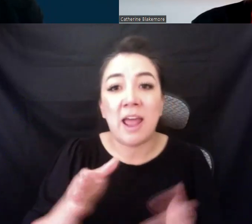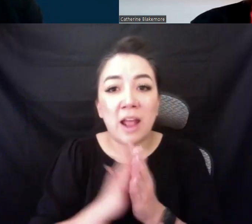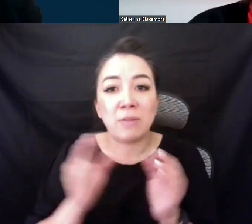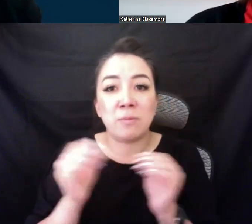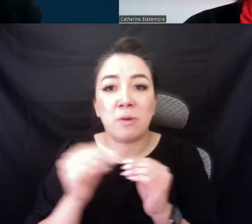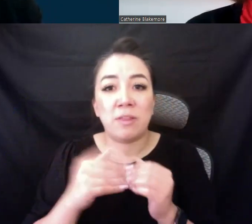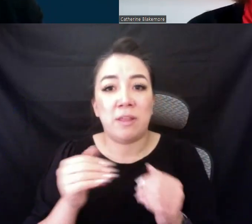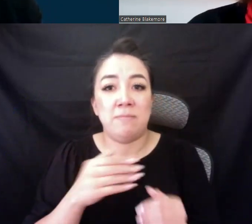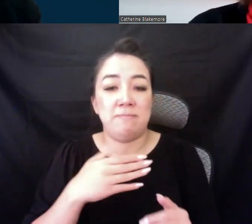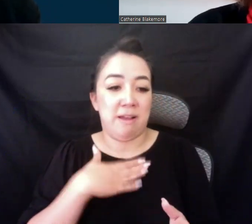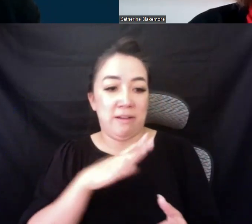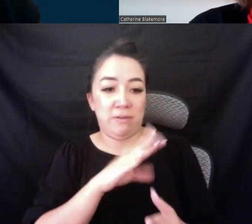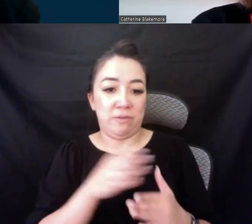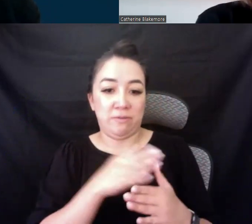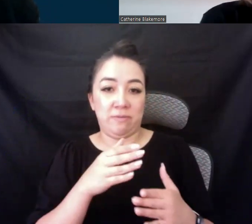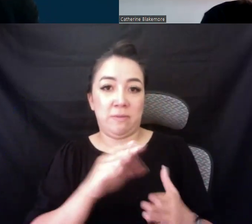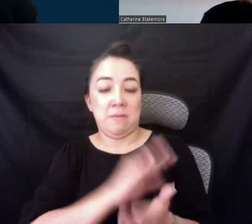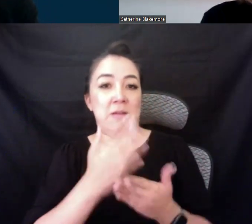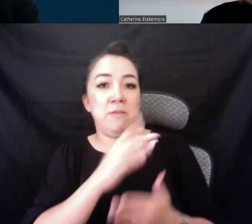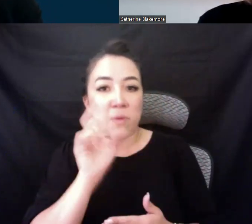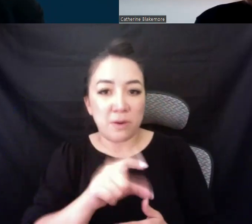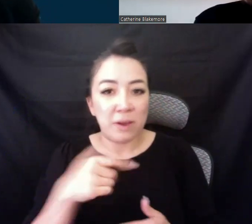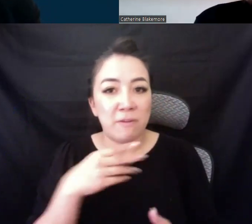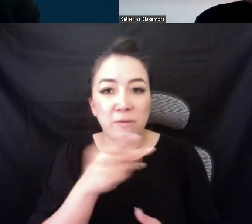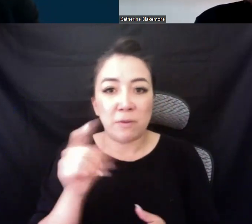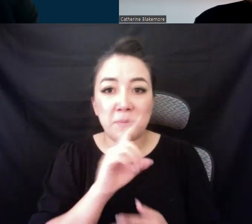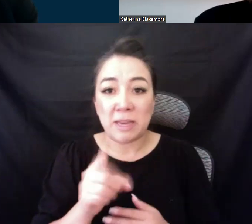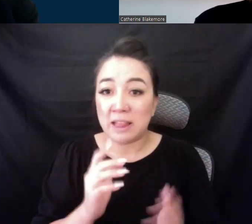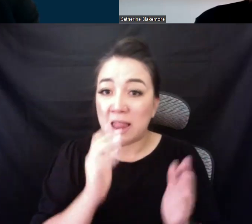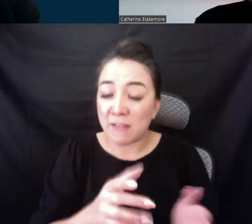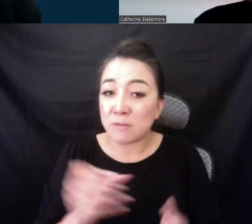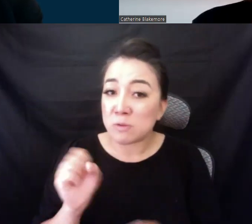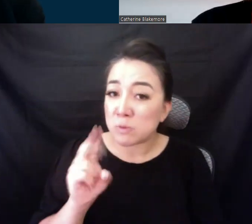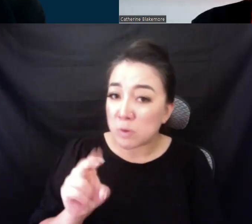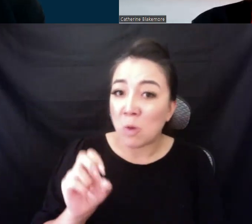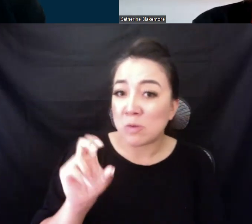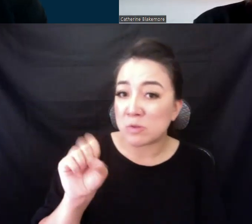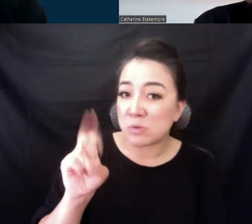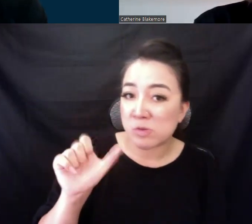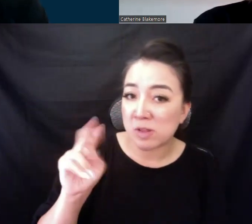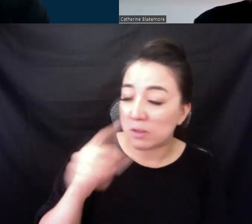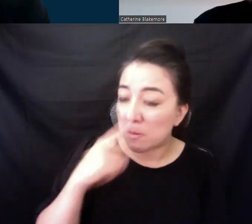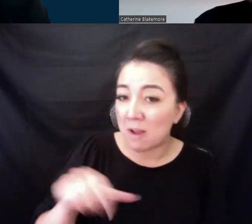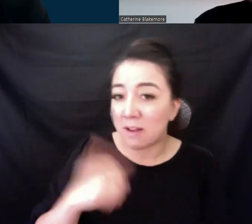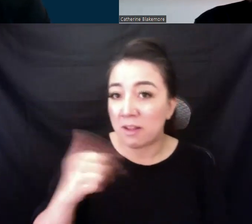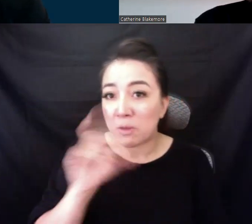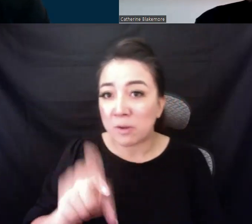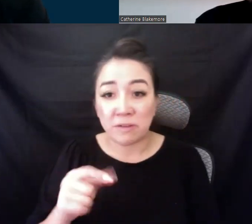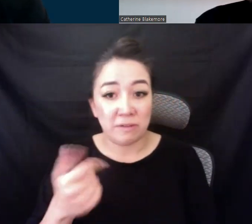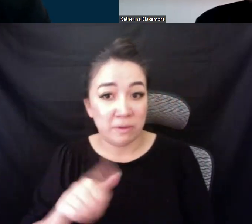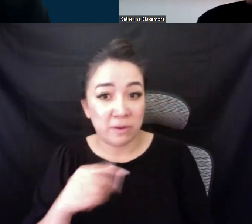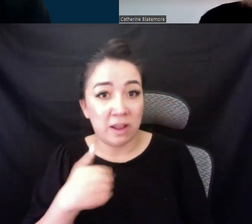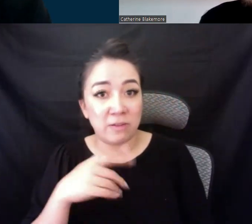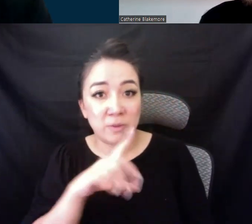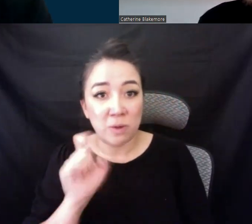share of questions, and we still have a couple minutes left. So if Susan doesn't mind other questions and someone has them, please